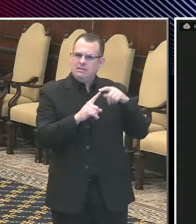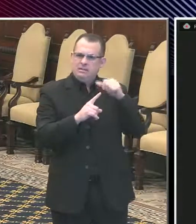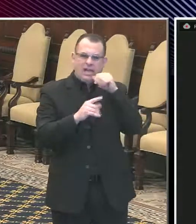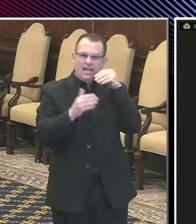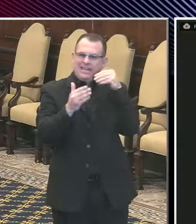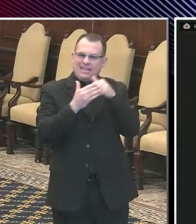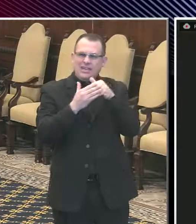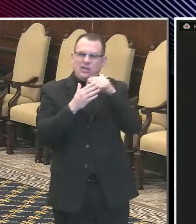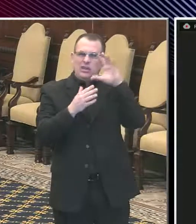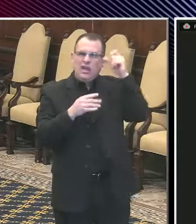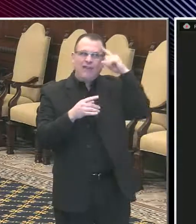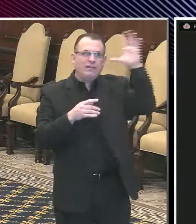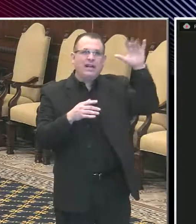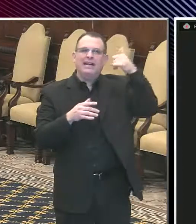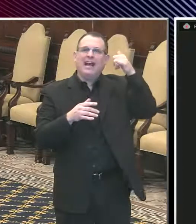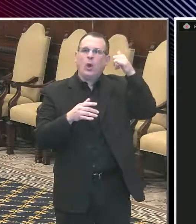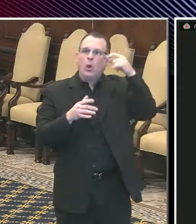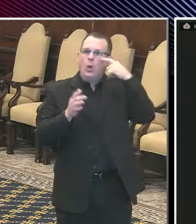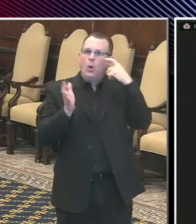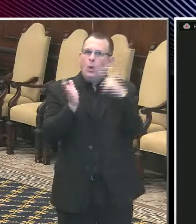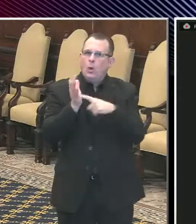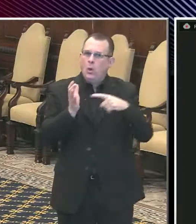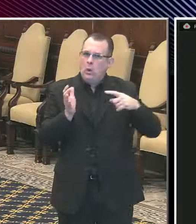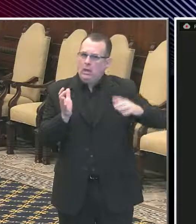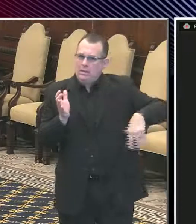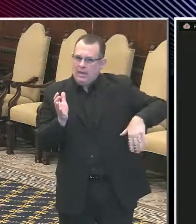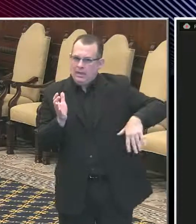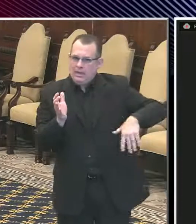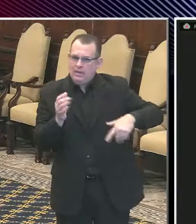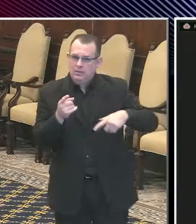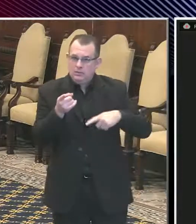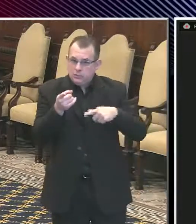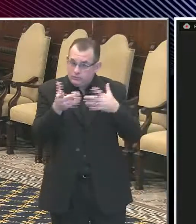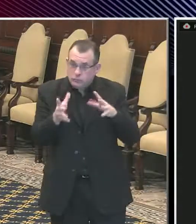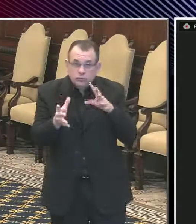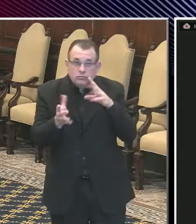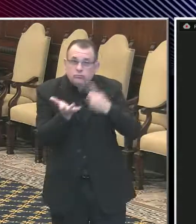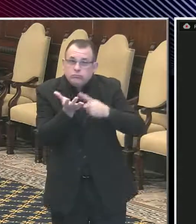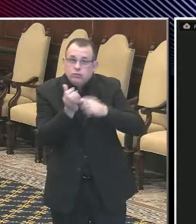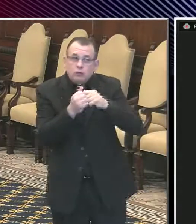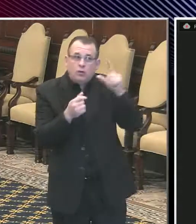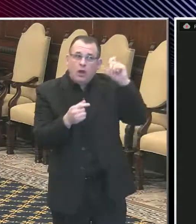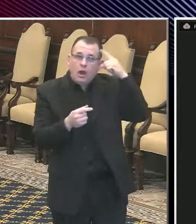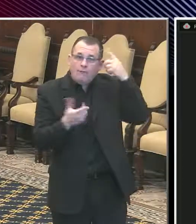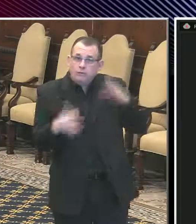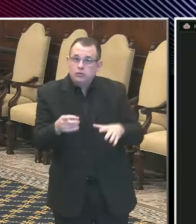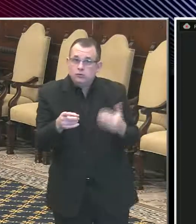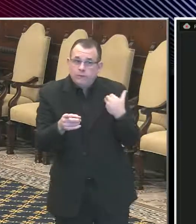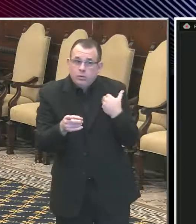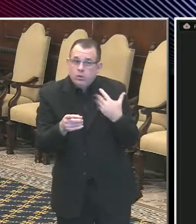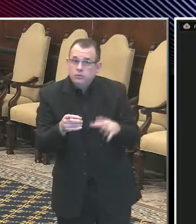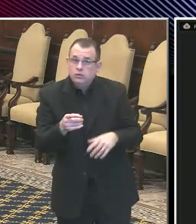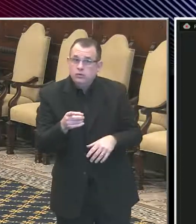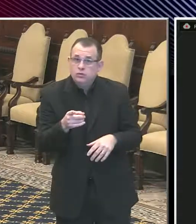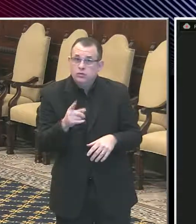reopening phase. And we were able to speak with him earlier on a conference call. And he definitely admitted that and said that Philadelphia in this region here